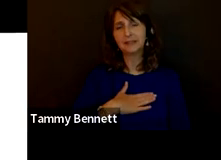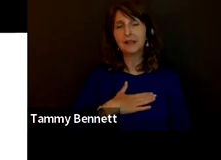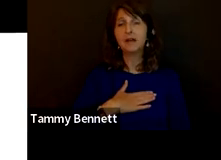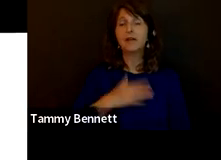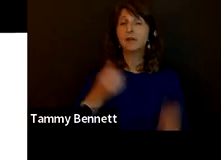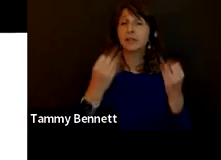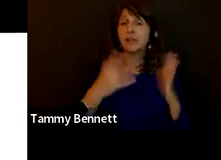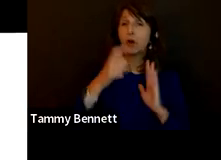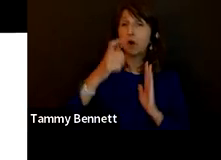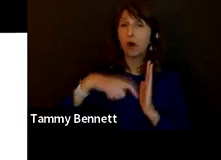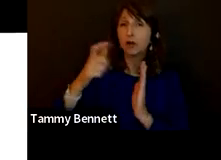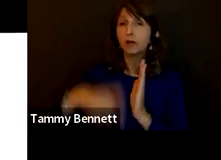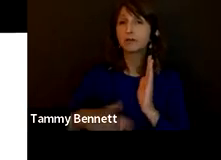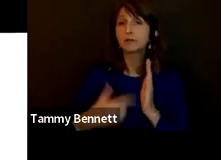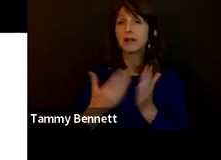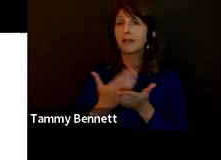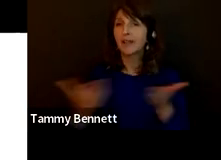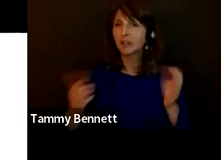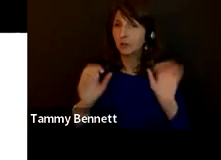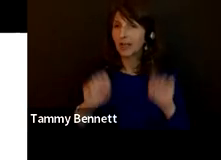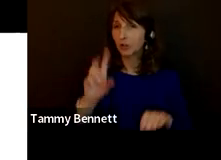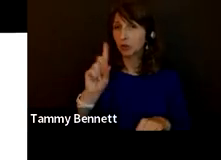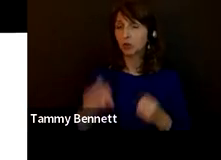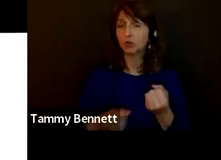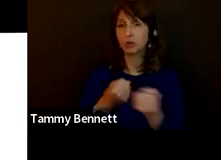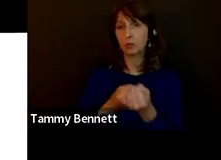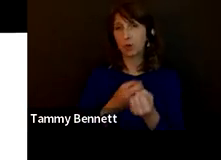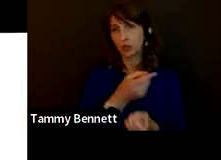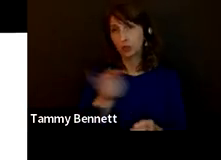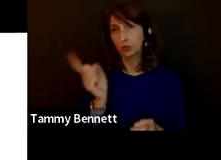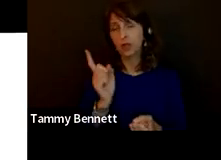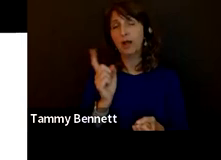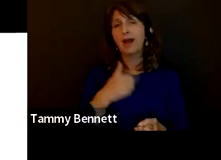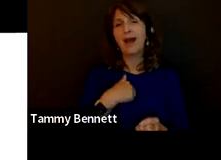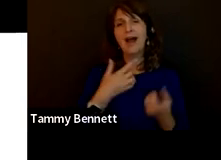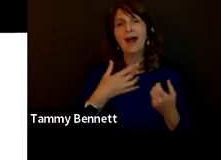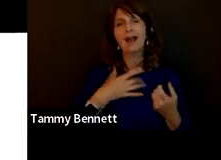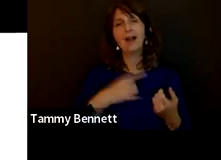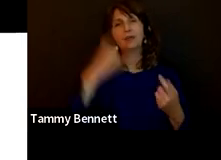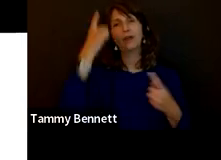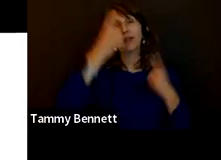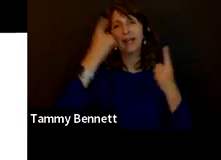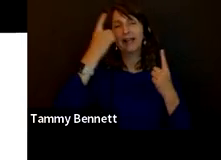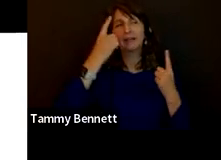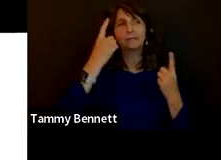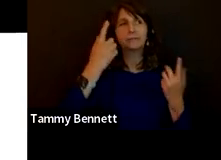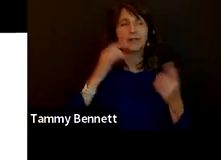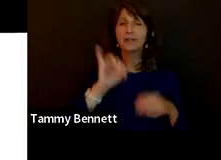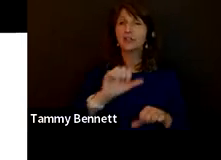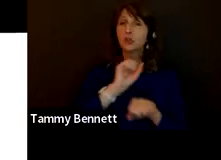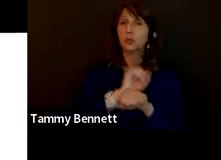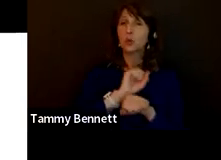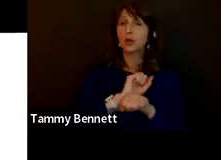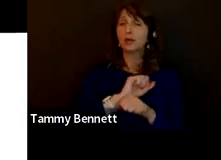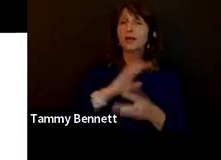and several other things that we could do in order to support you. I like to think of this as work where we, again, work